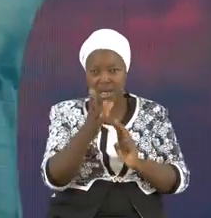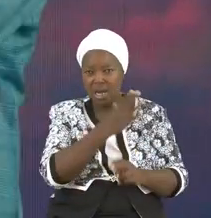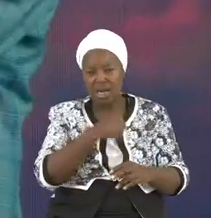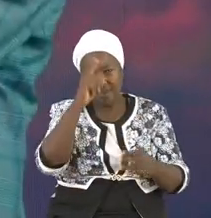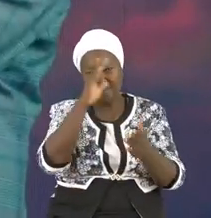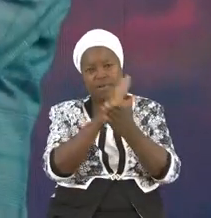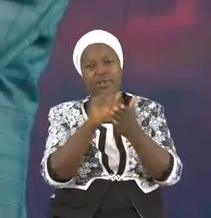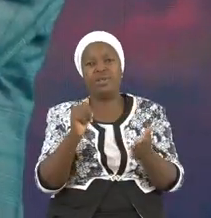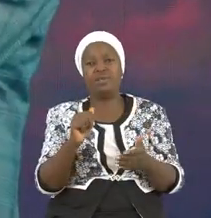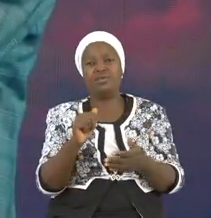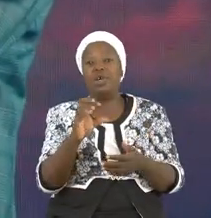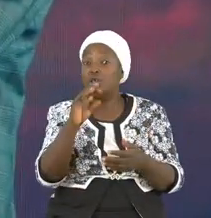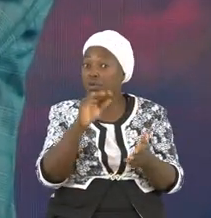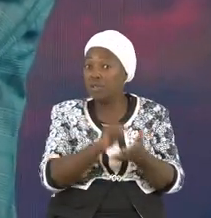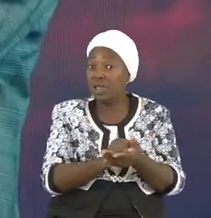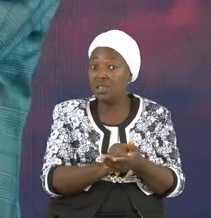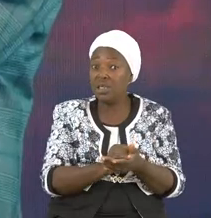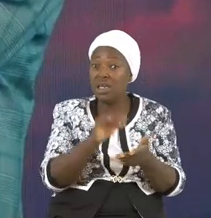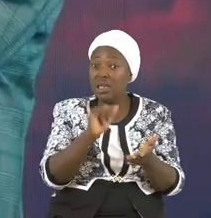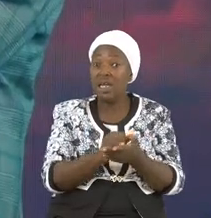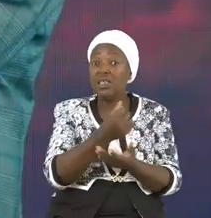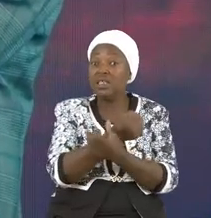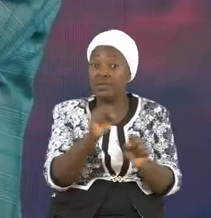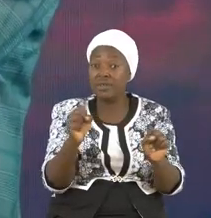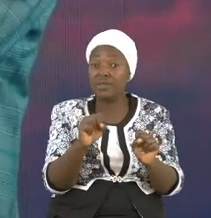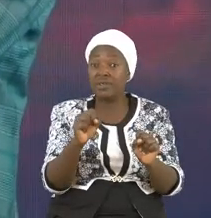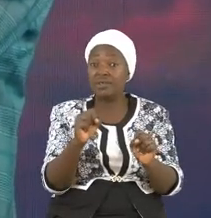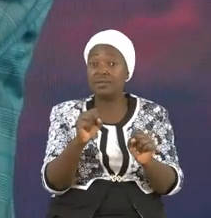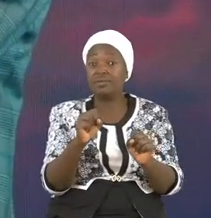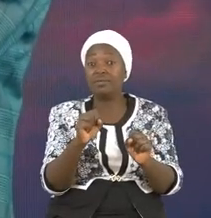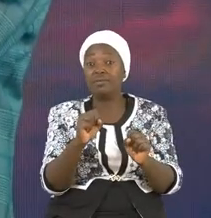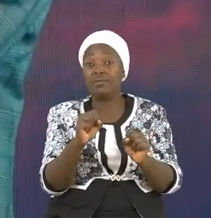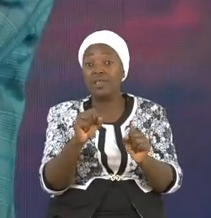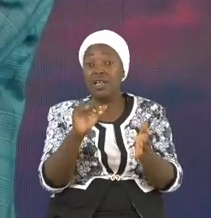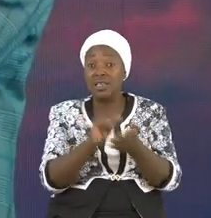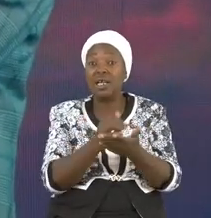so that that redemption, that salvation,